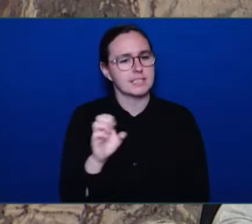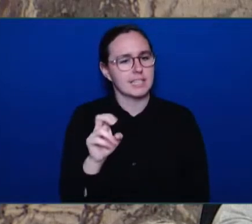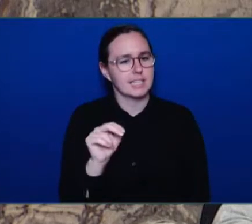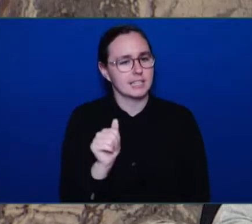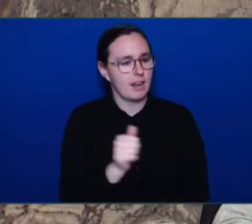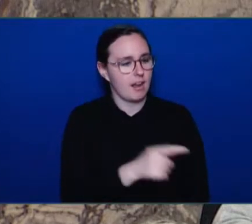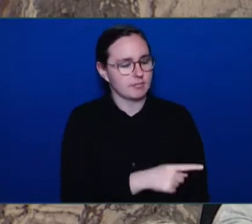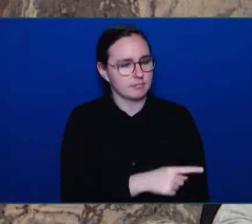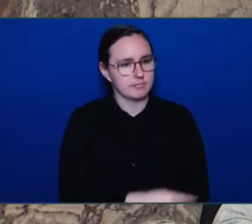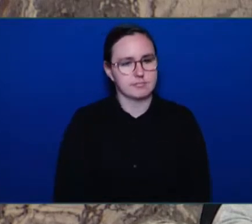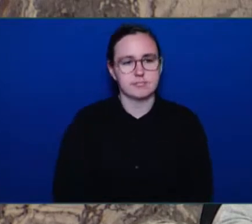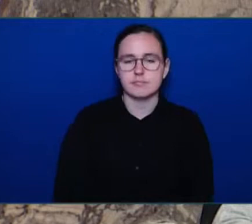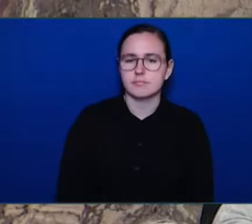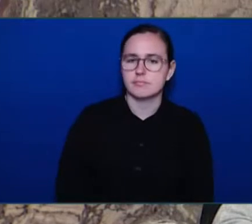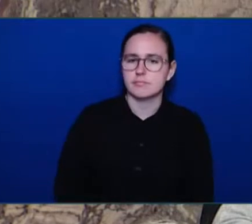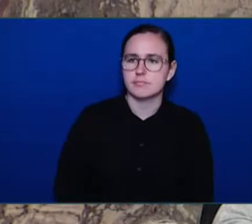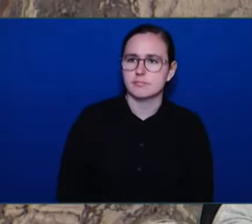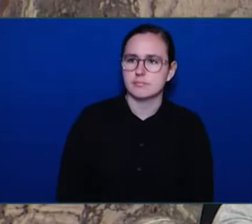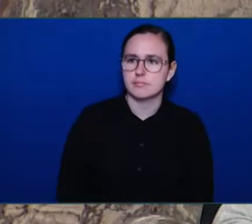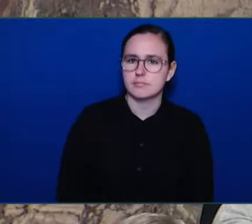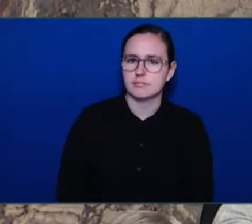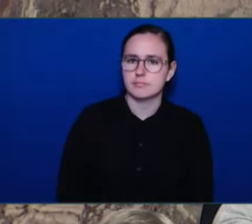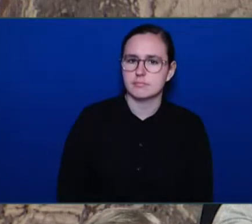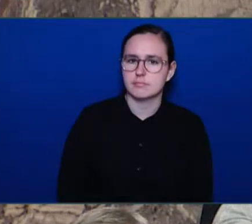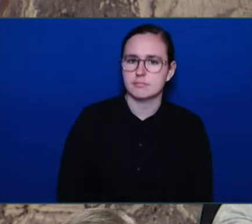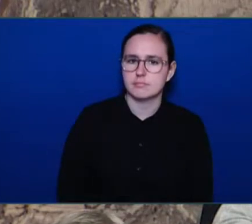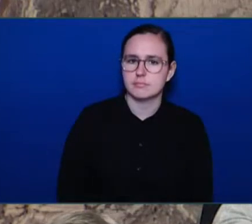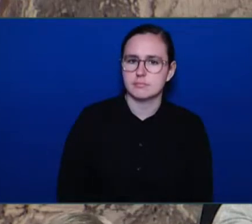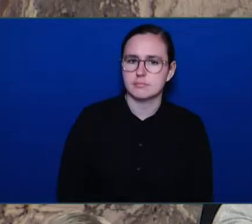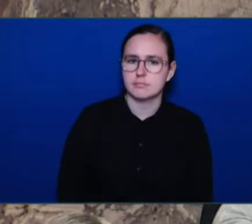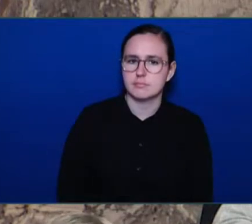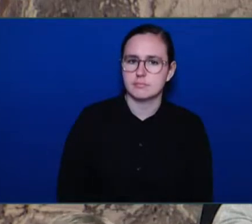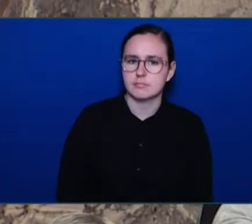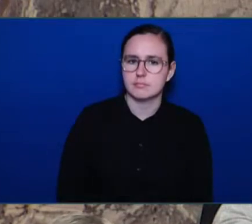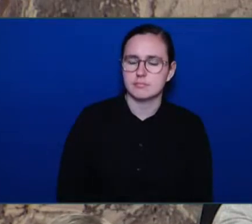So it's not appropriate to do a victory lap on your failure.